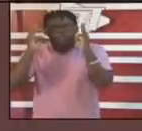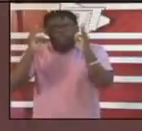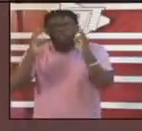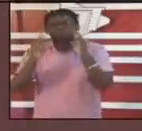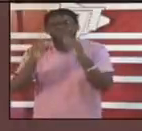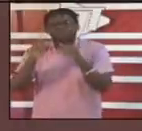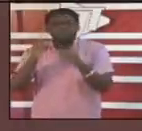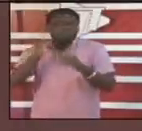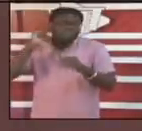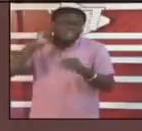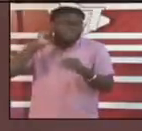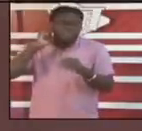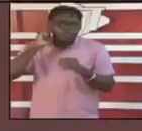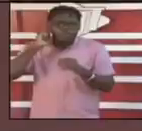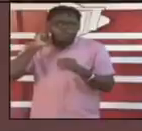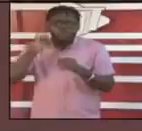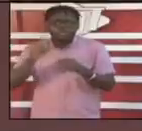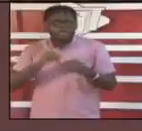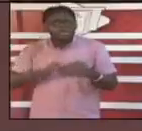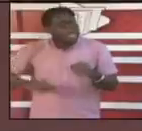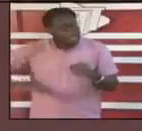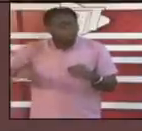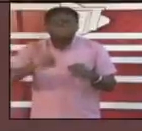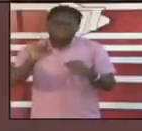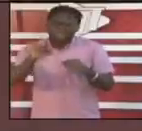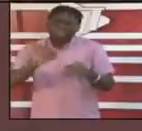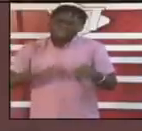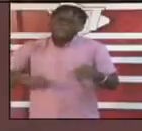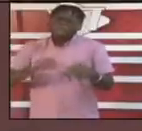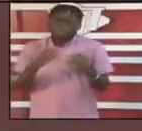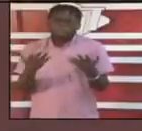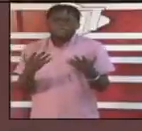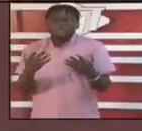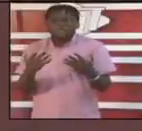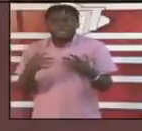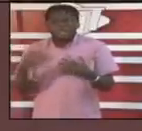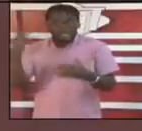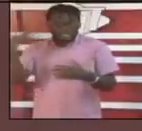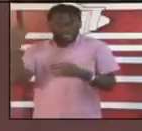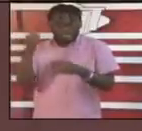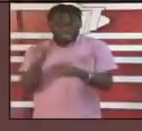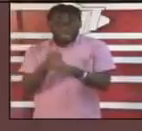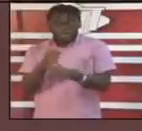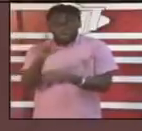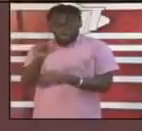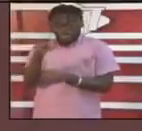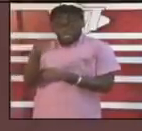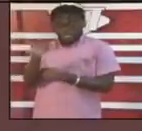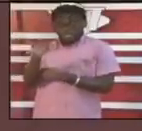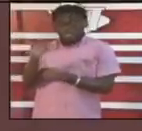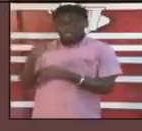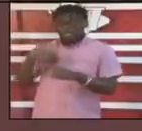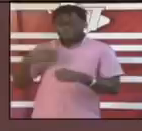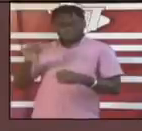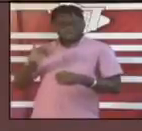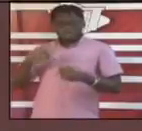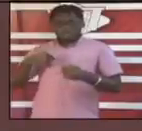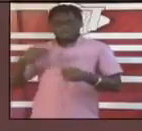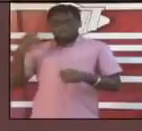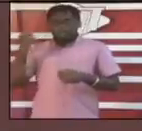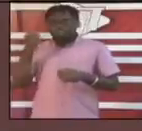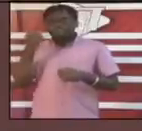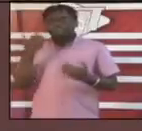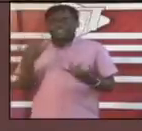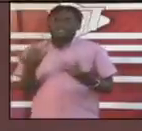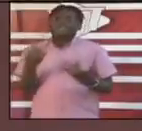have walked this road, just last year actually. I understand the societal pressure for your child